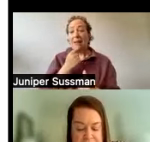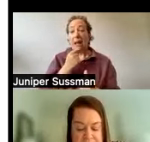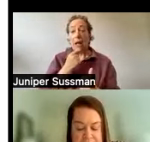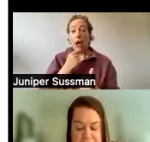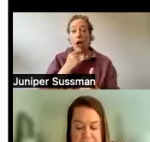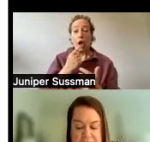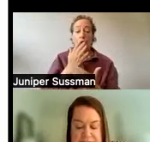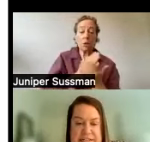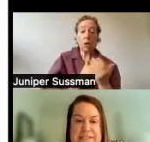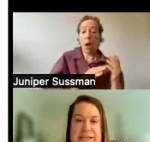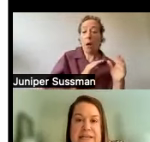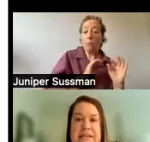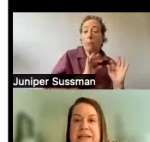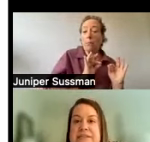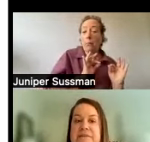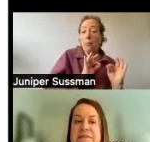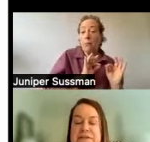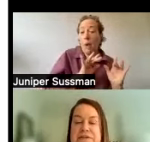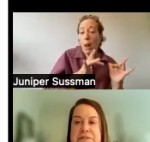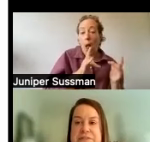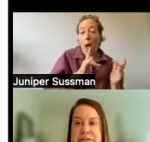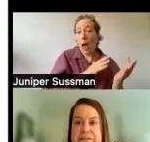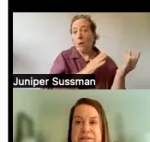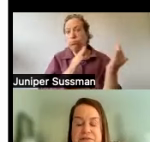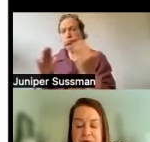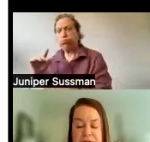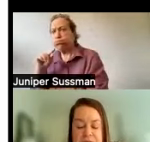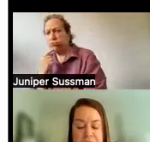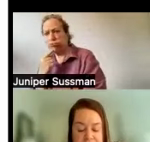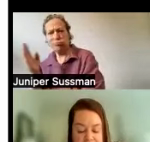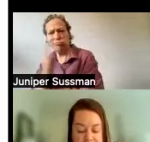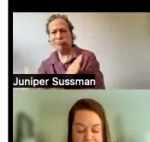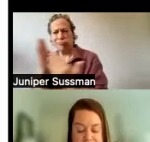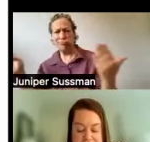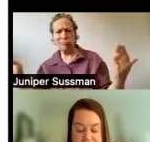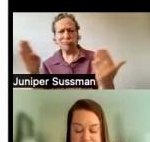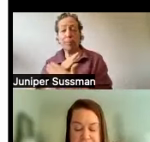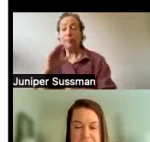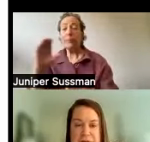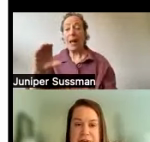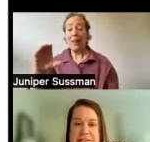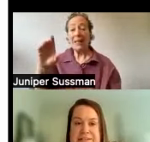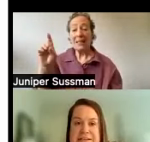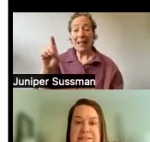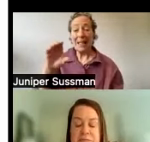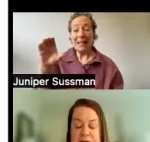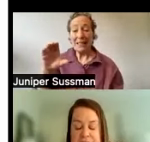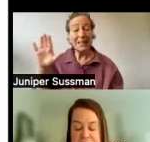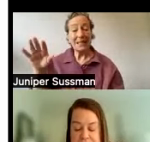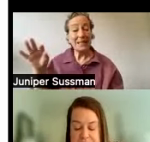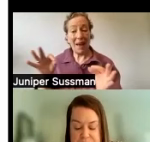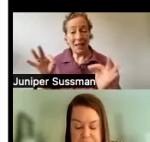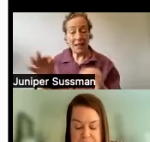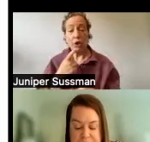And the CDC itself, the Centers for Disease Control, defines long COVID as existing when